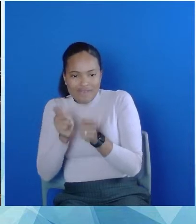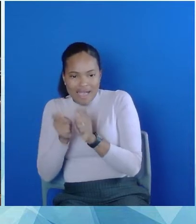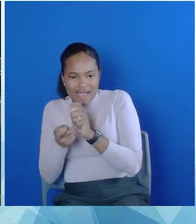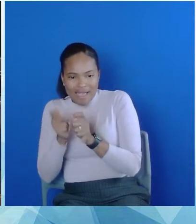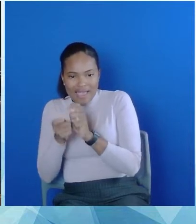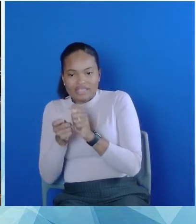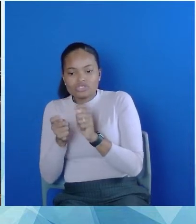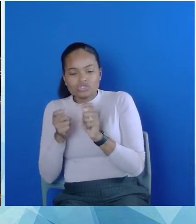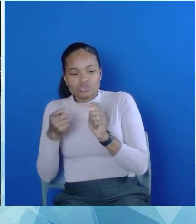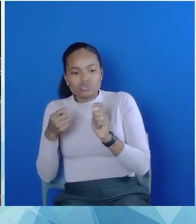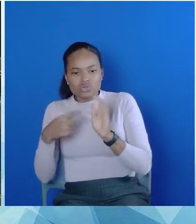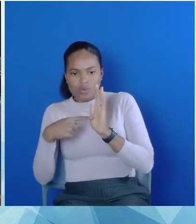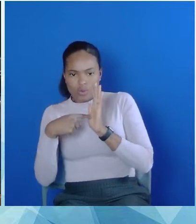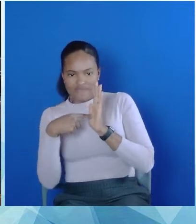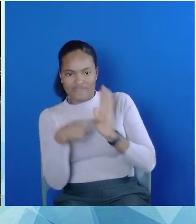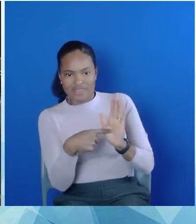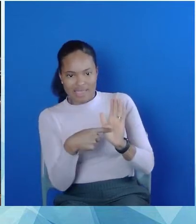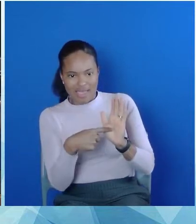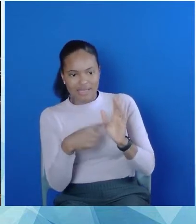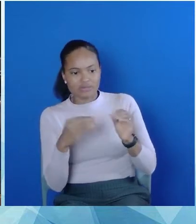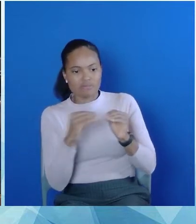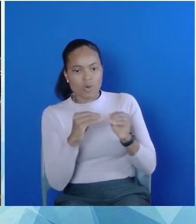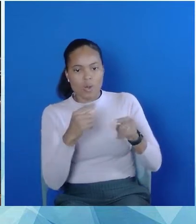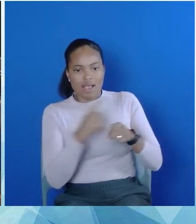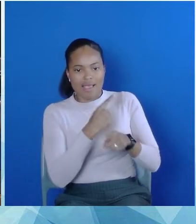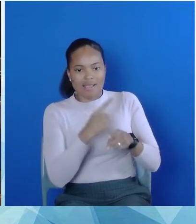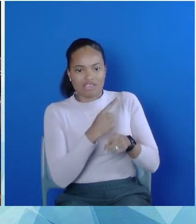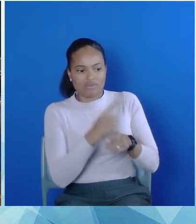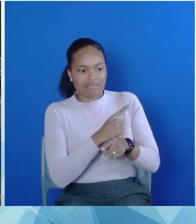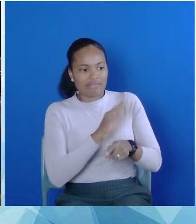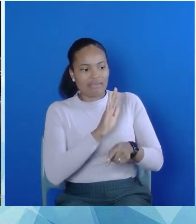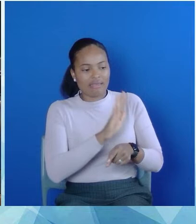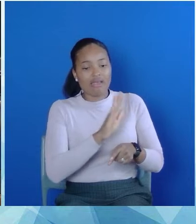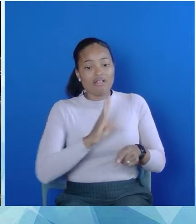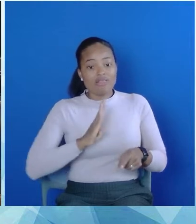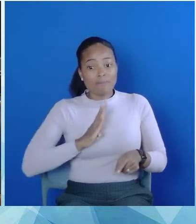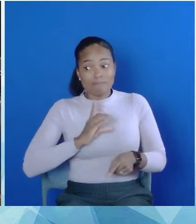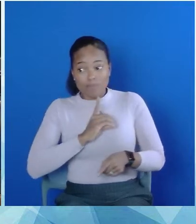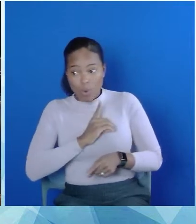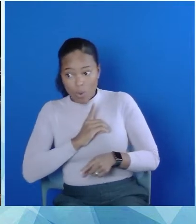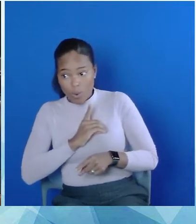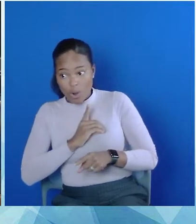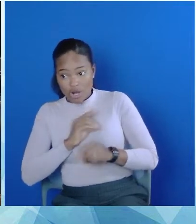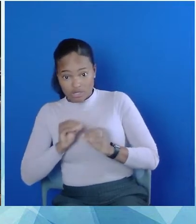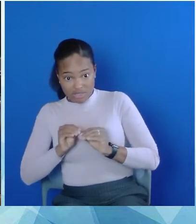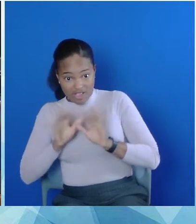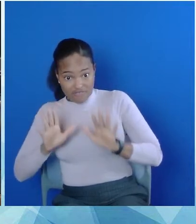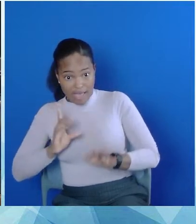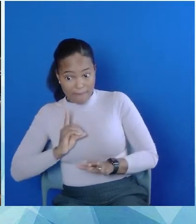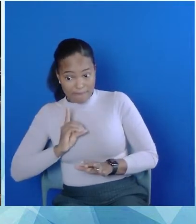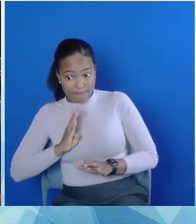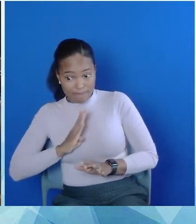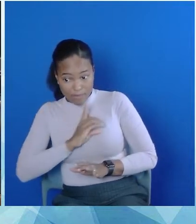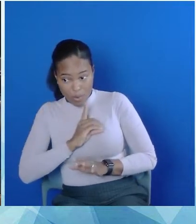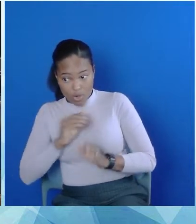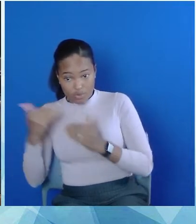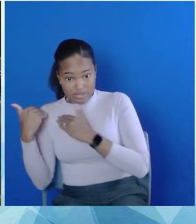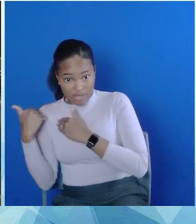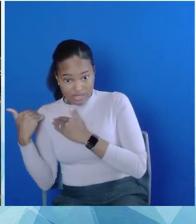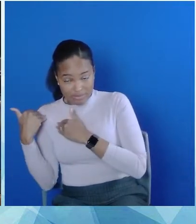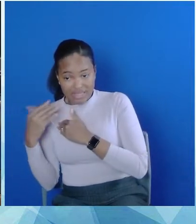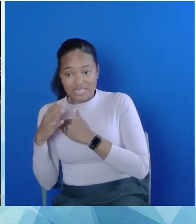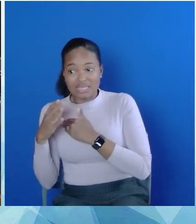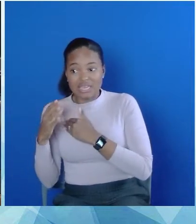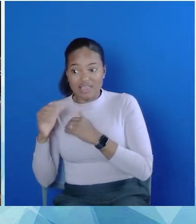accurately reflect the responsibility of the board and the agency, that line in the sand, so to